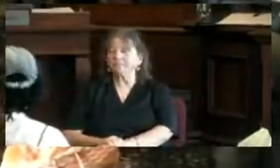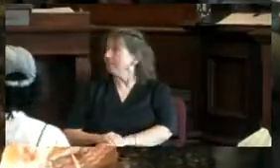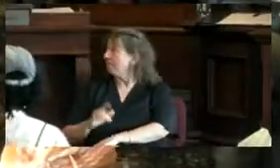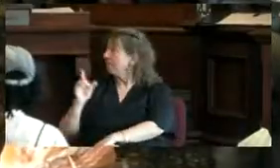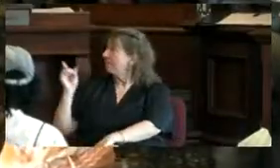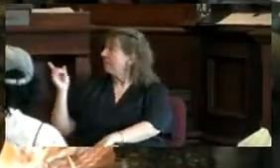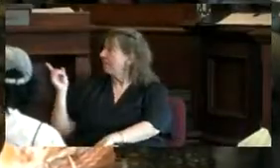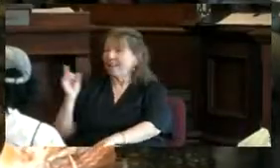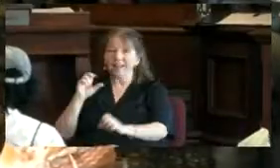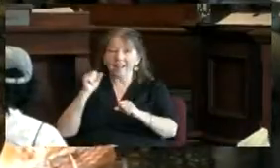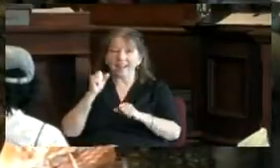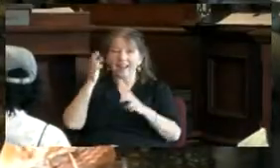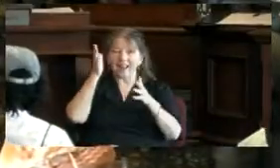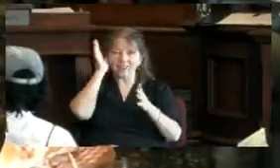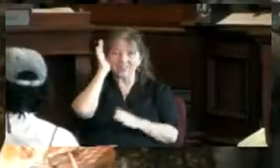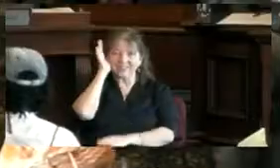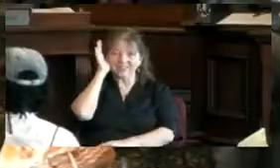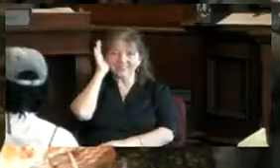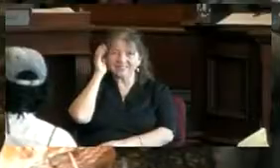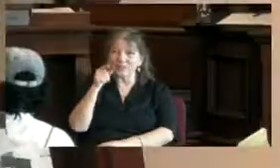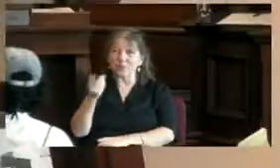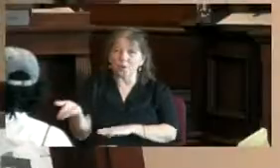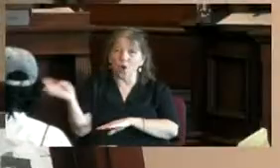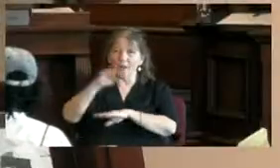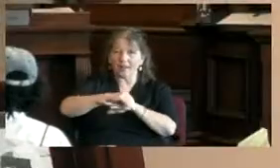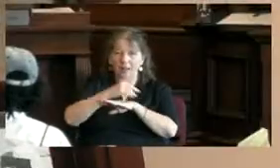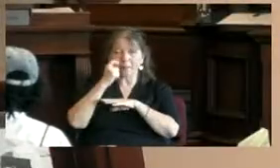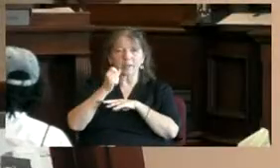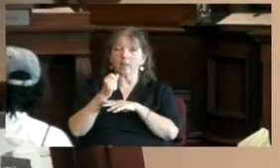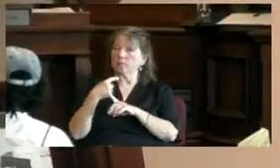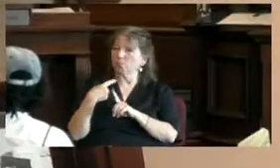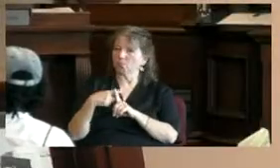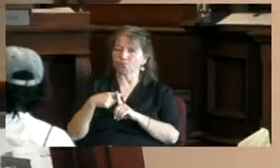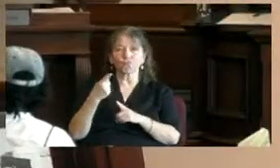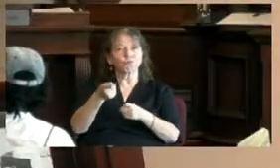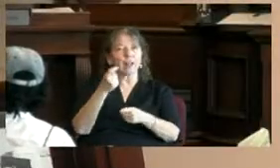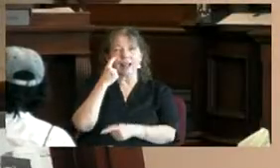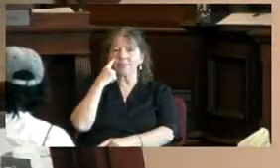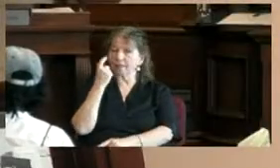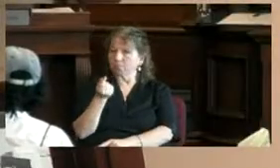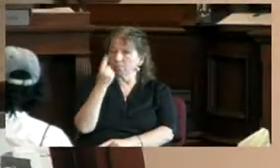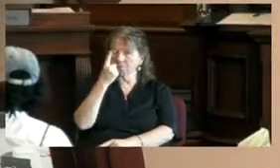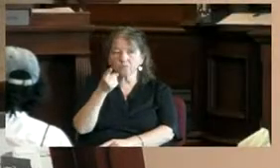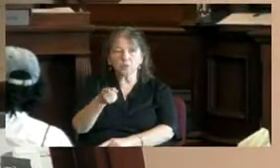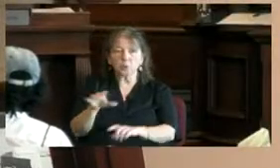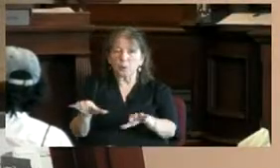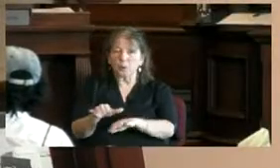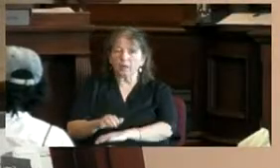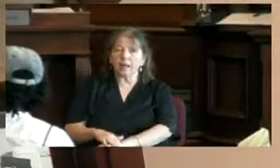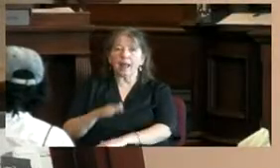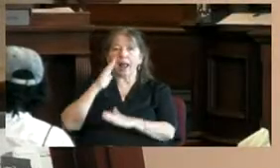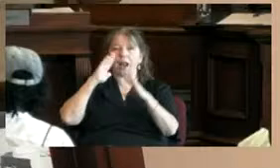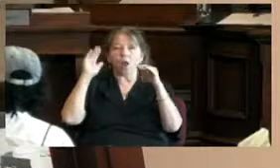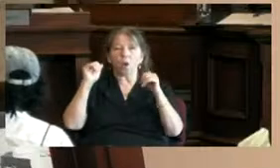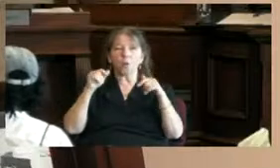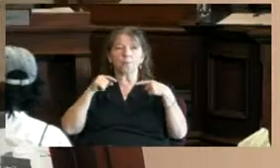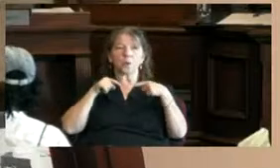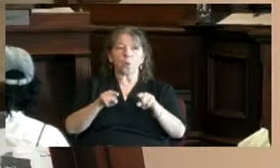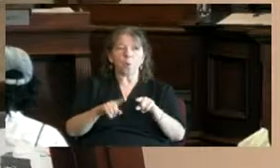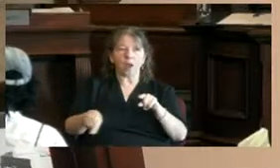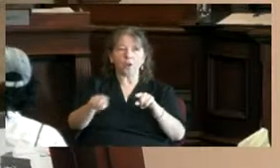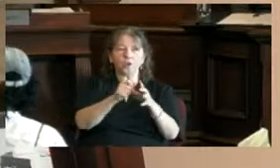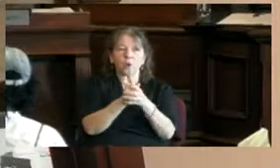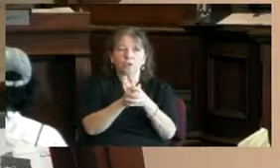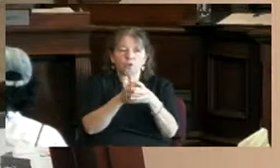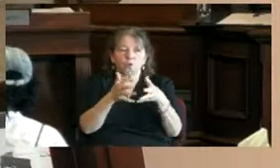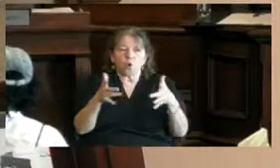I could listen to you all day, because I think that you're onto something. And I hope that as you guys grow in the